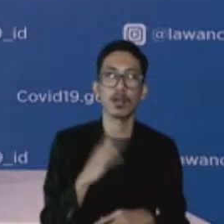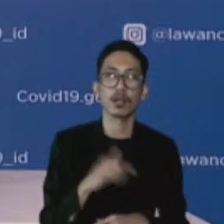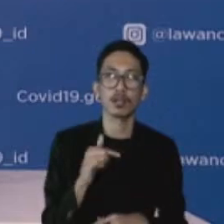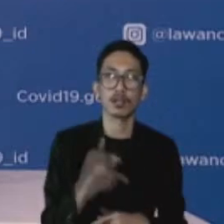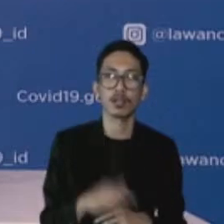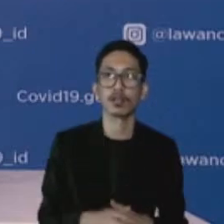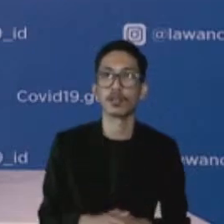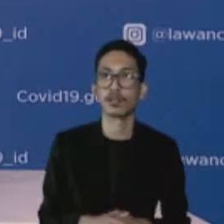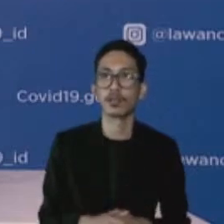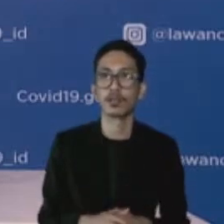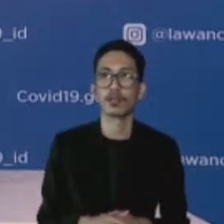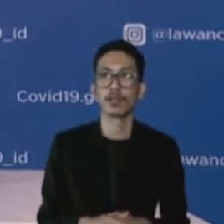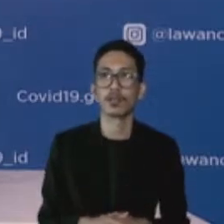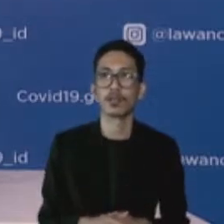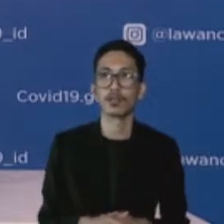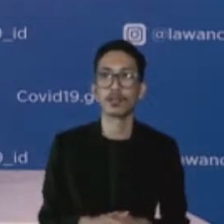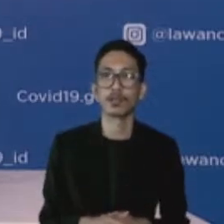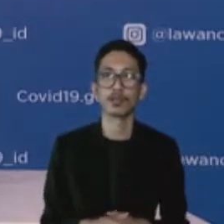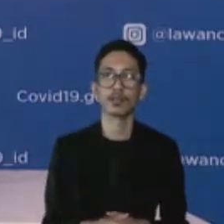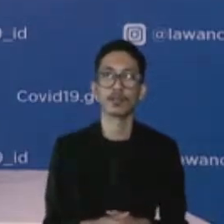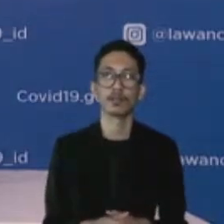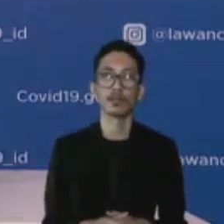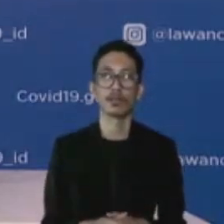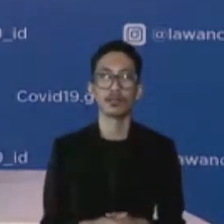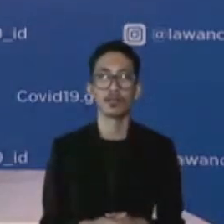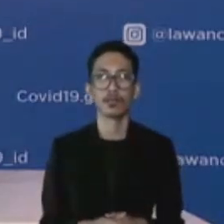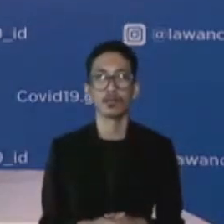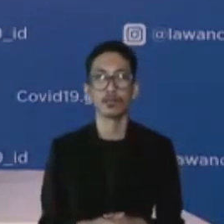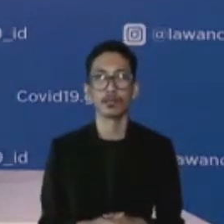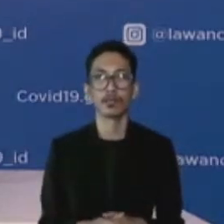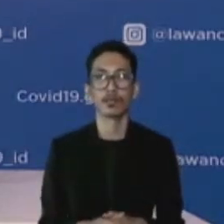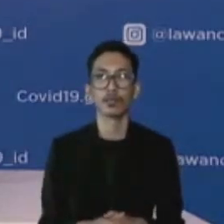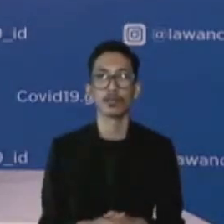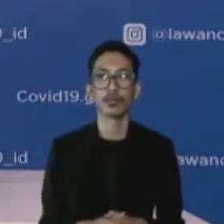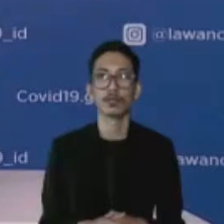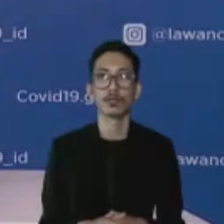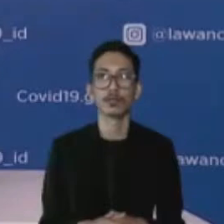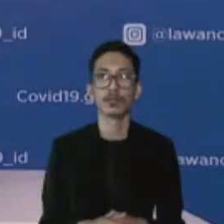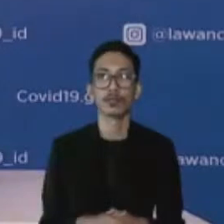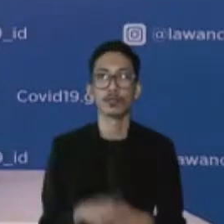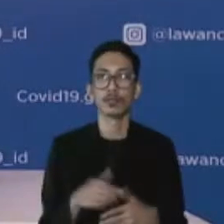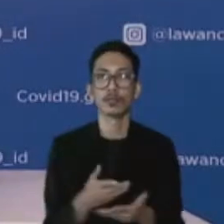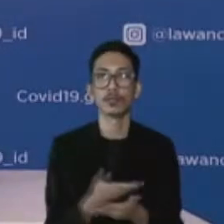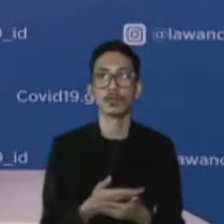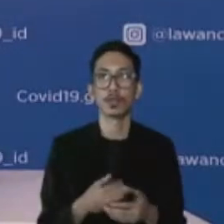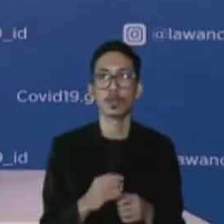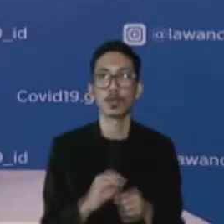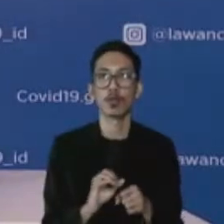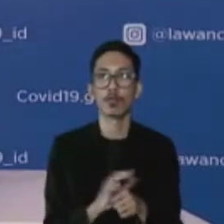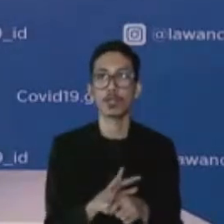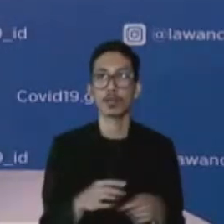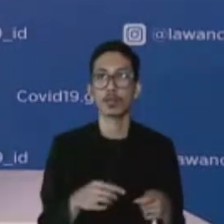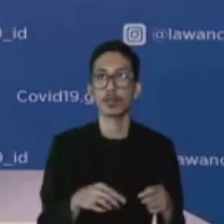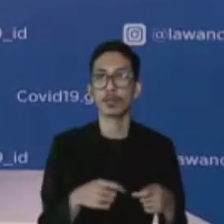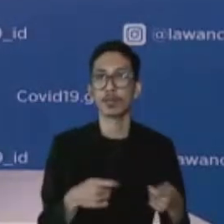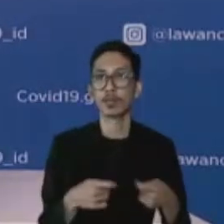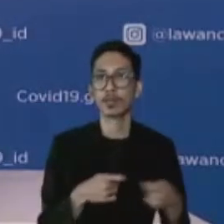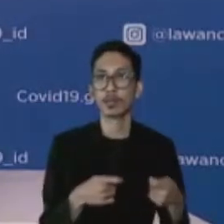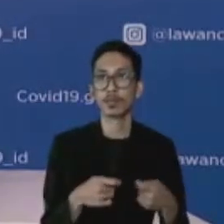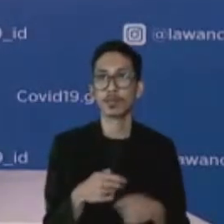event, I will give updates on the development of the COVID-19 management in